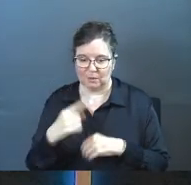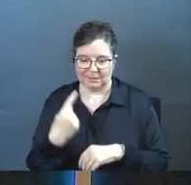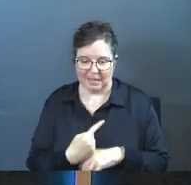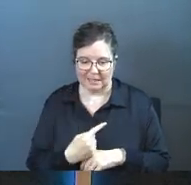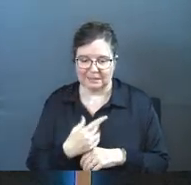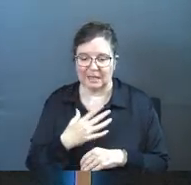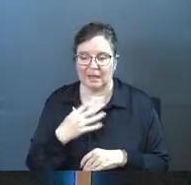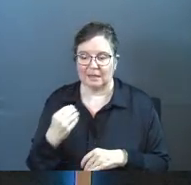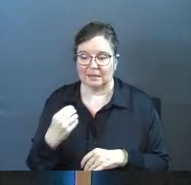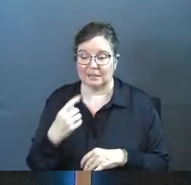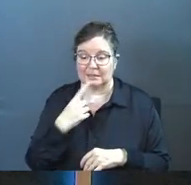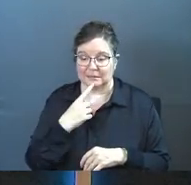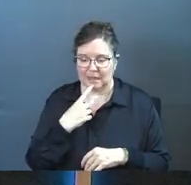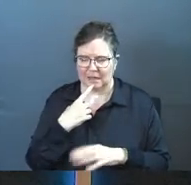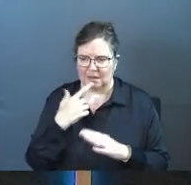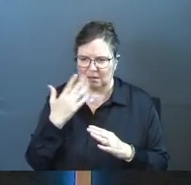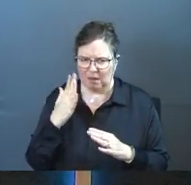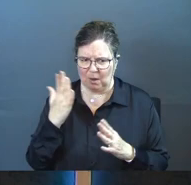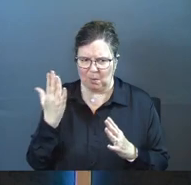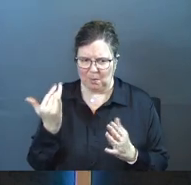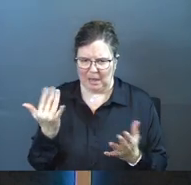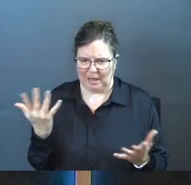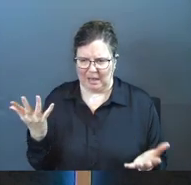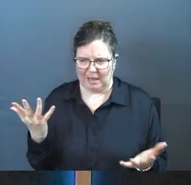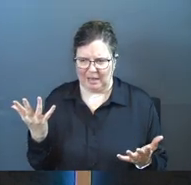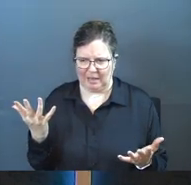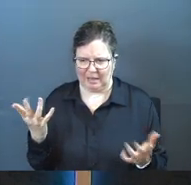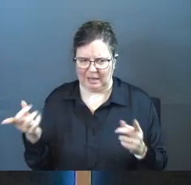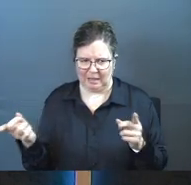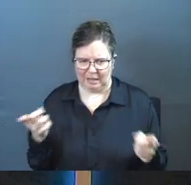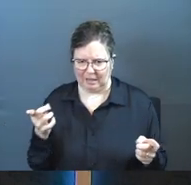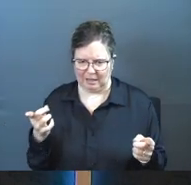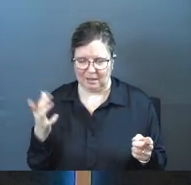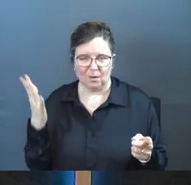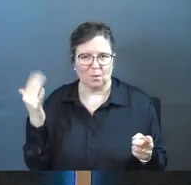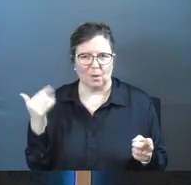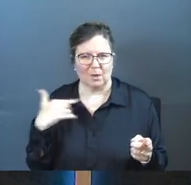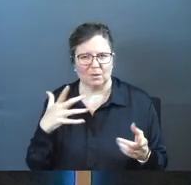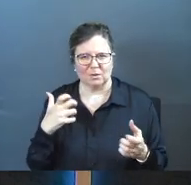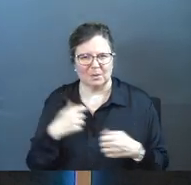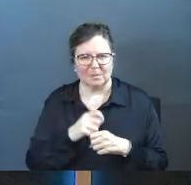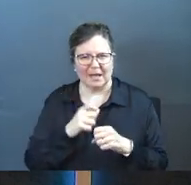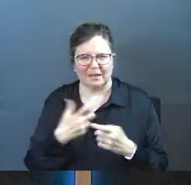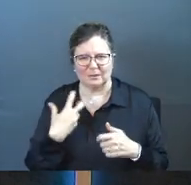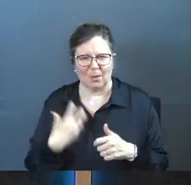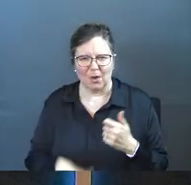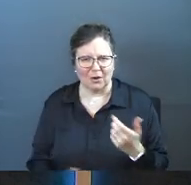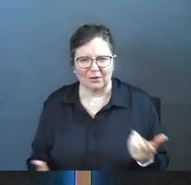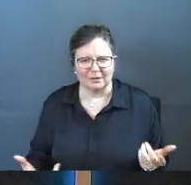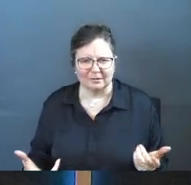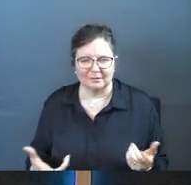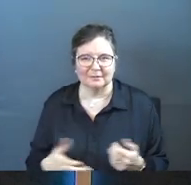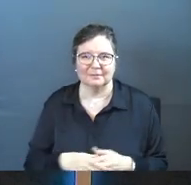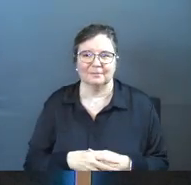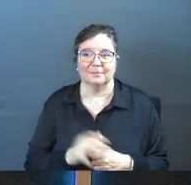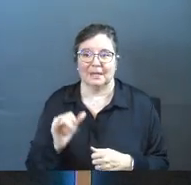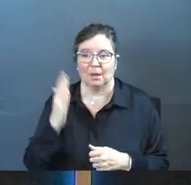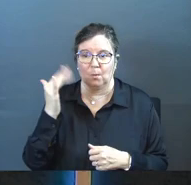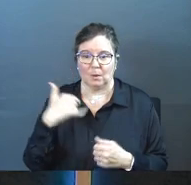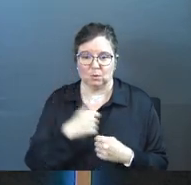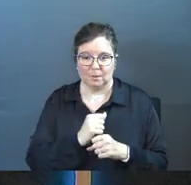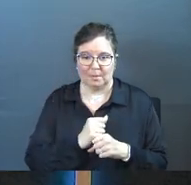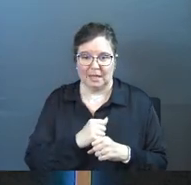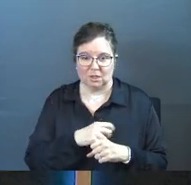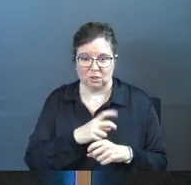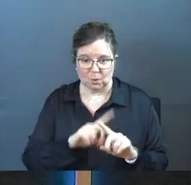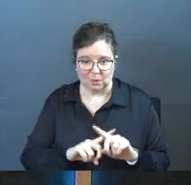days, and saying, God, why? Why would you make this so hard? Like, why would you